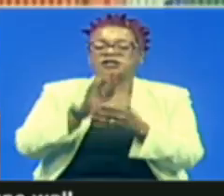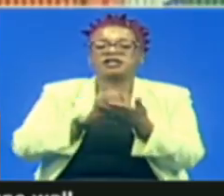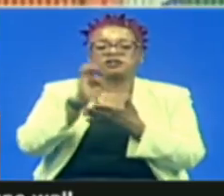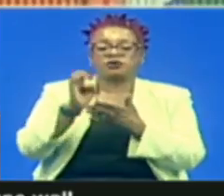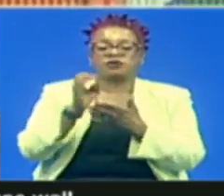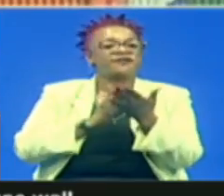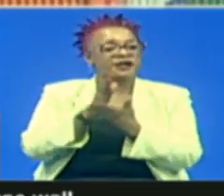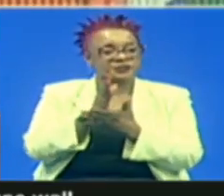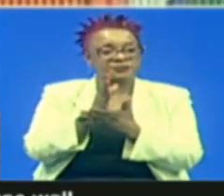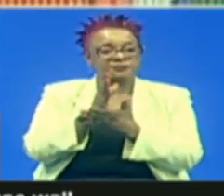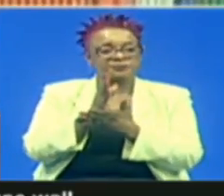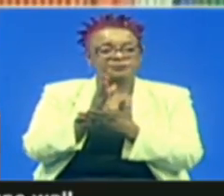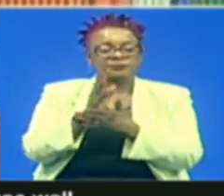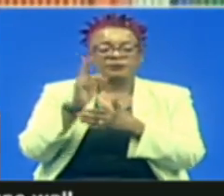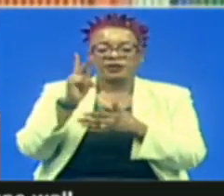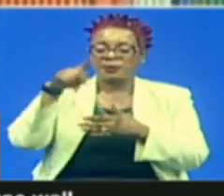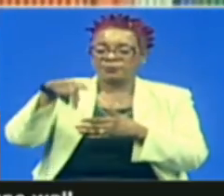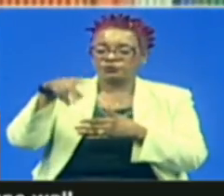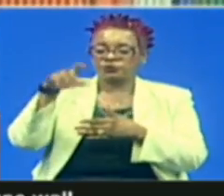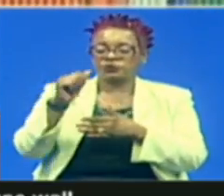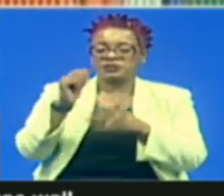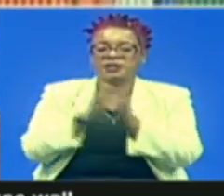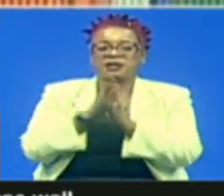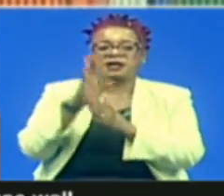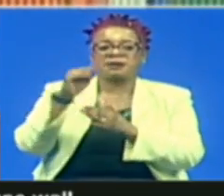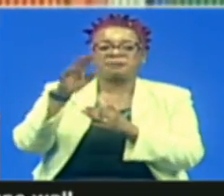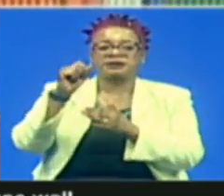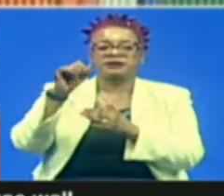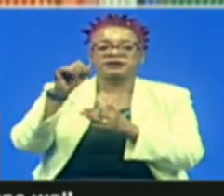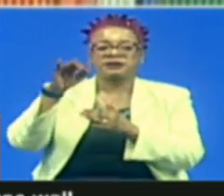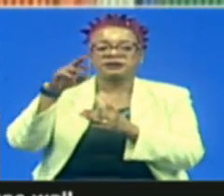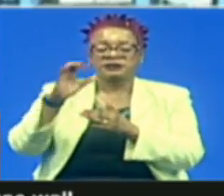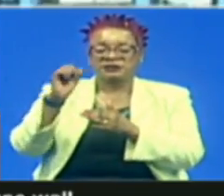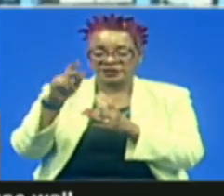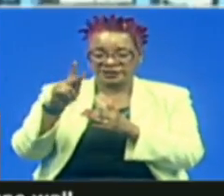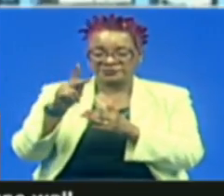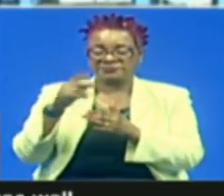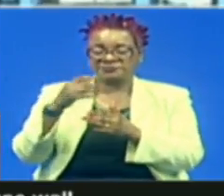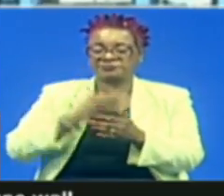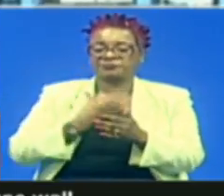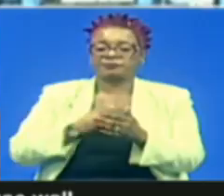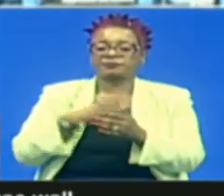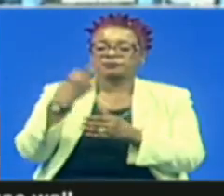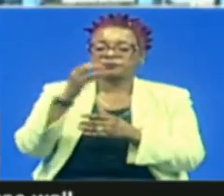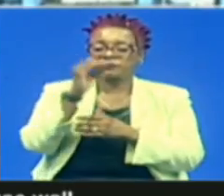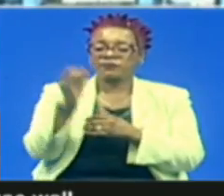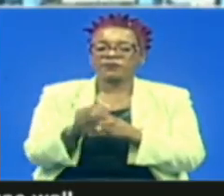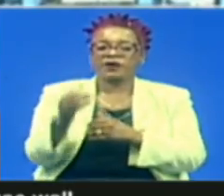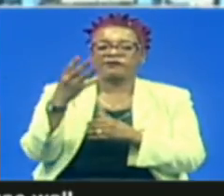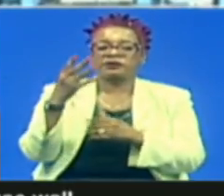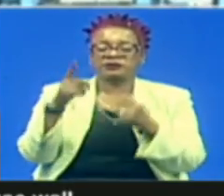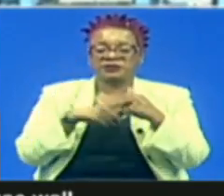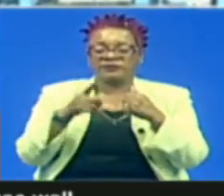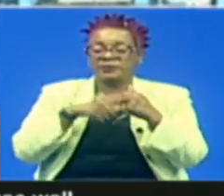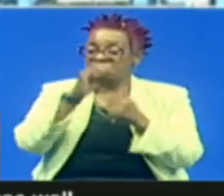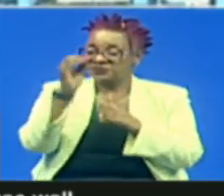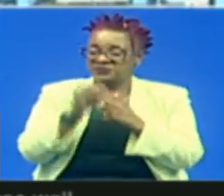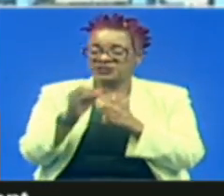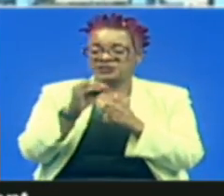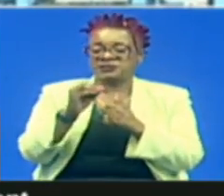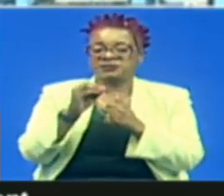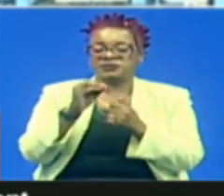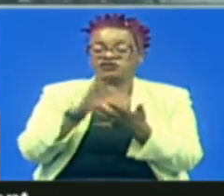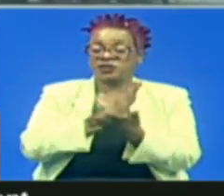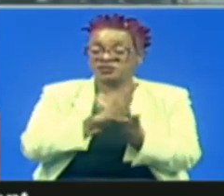rights. Kenya Ports Authority and MSC owns 53% and 47% of shares respectively. And now it